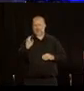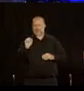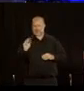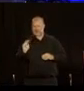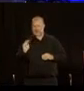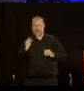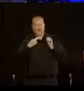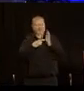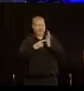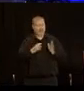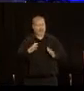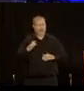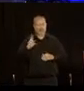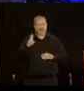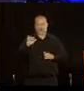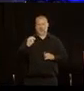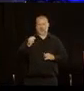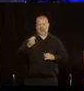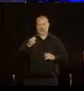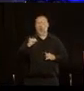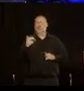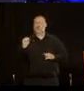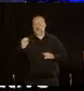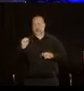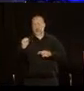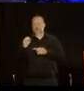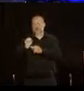Representative Rita Harris,